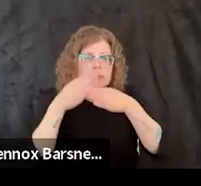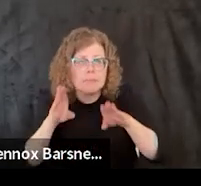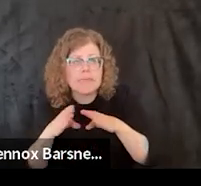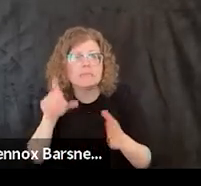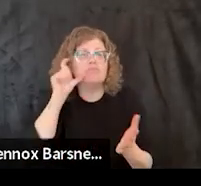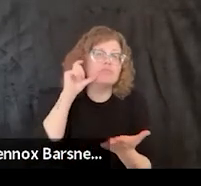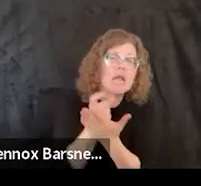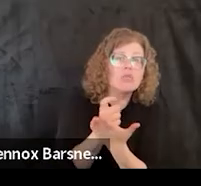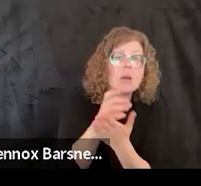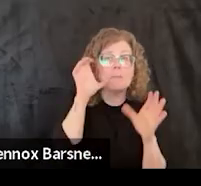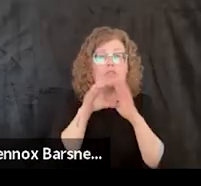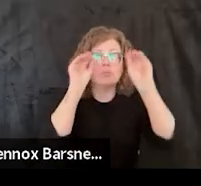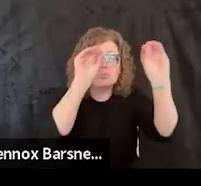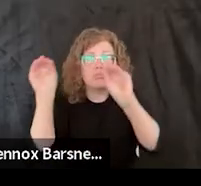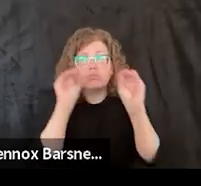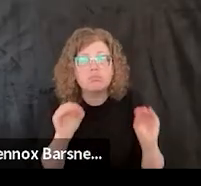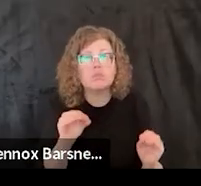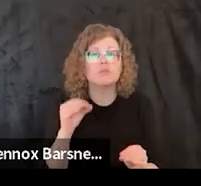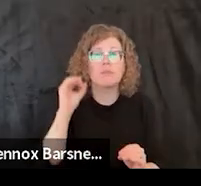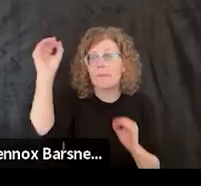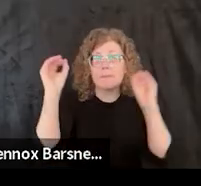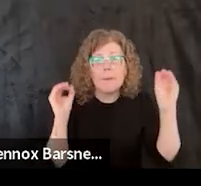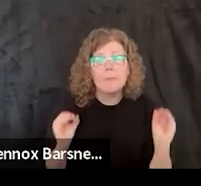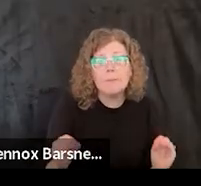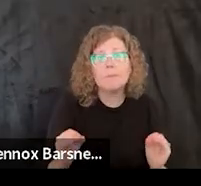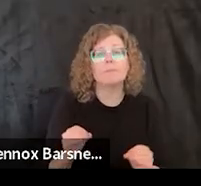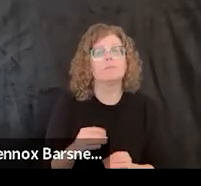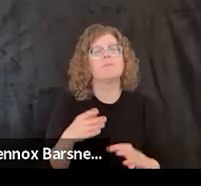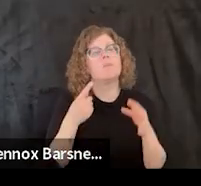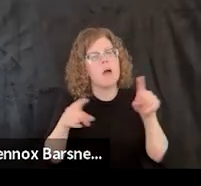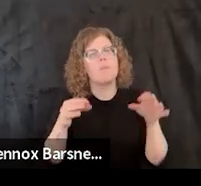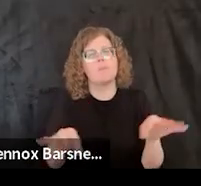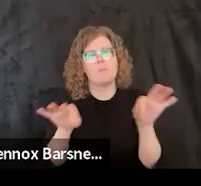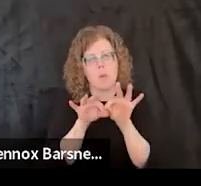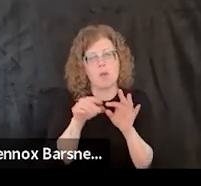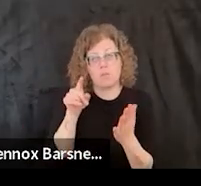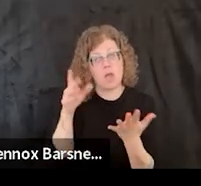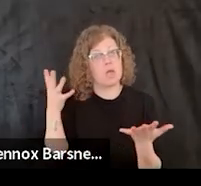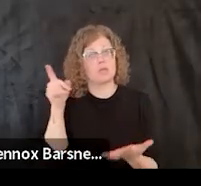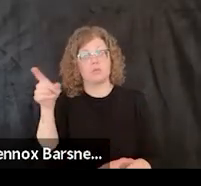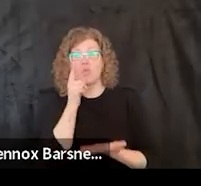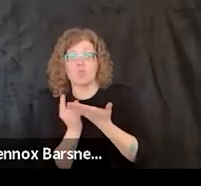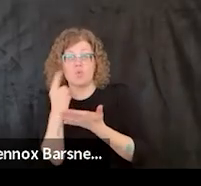thing about your timeline is that it's clear, intuitive, and easy to read.